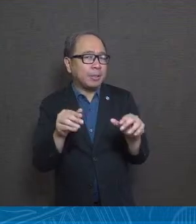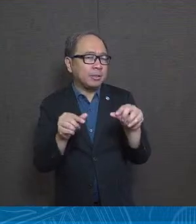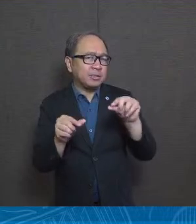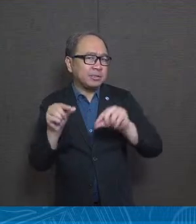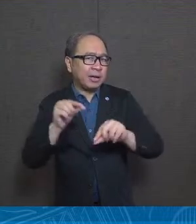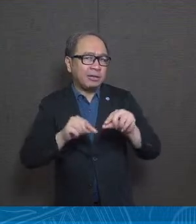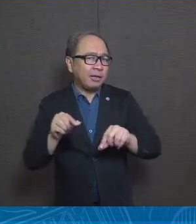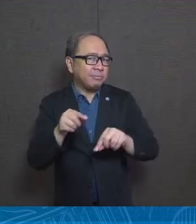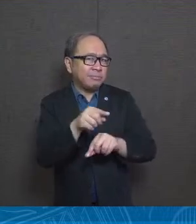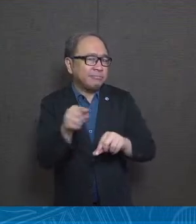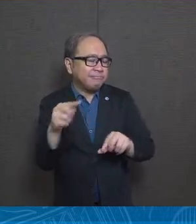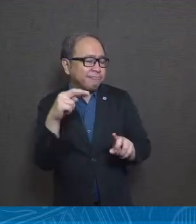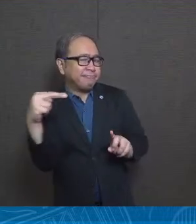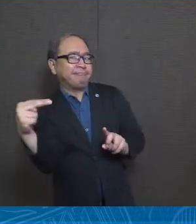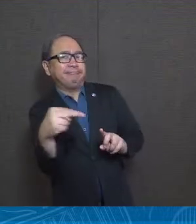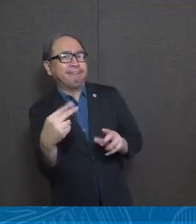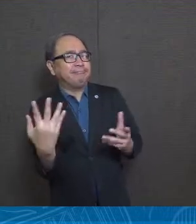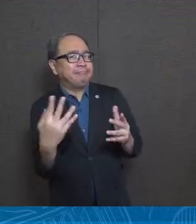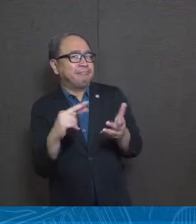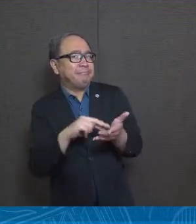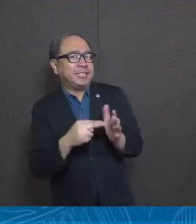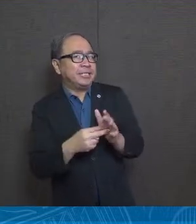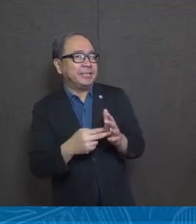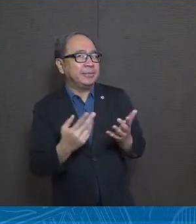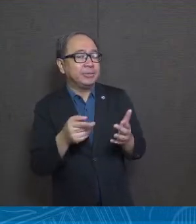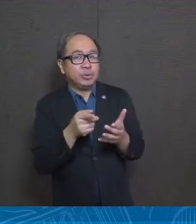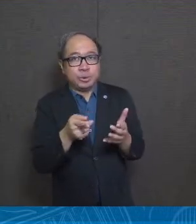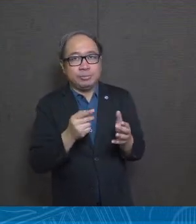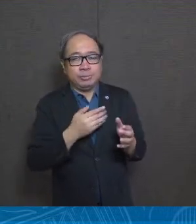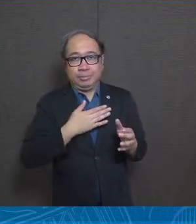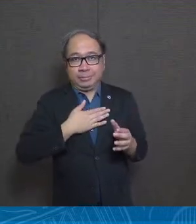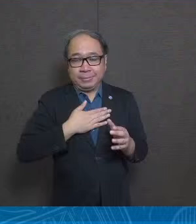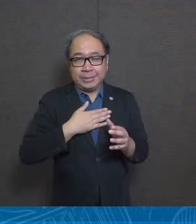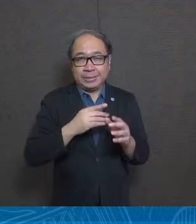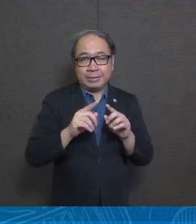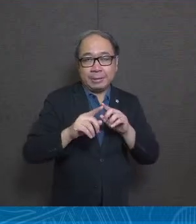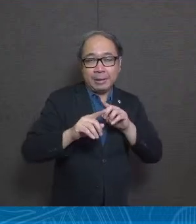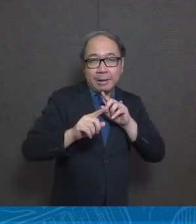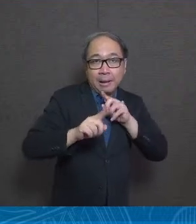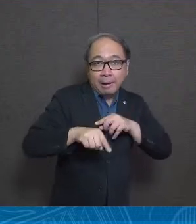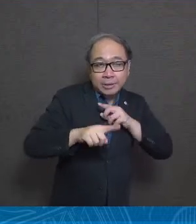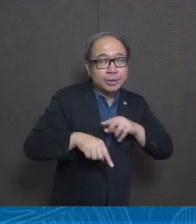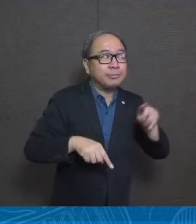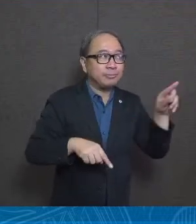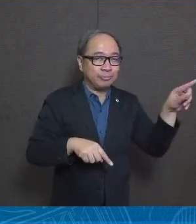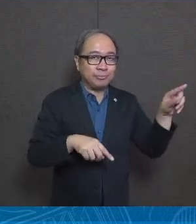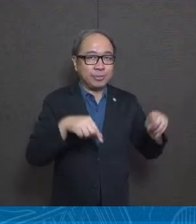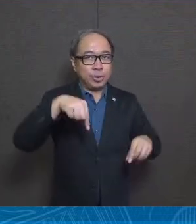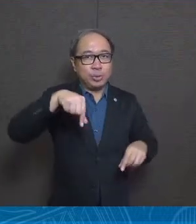same QR code and participate in setting the scene with me.